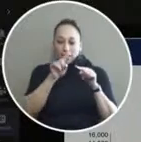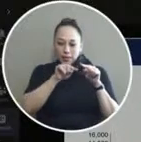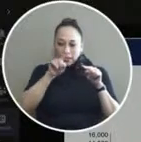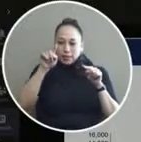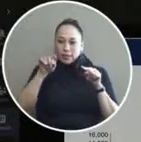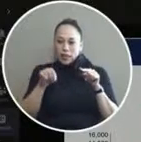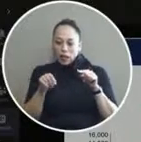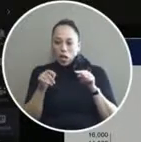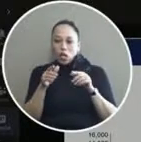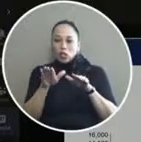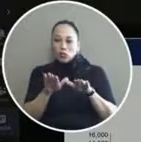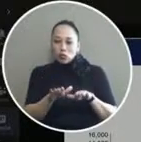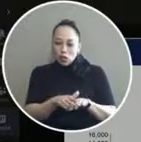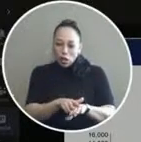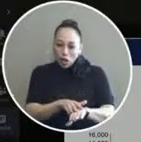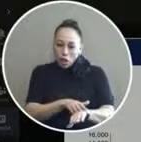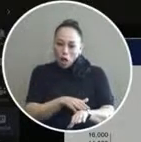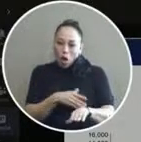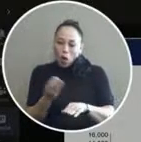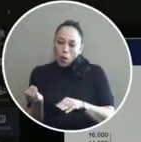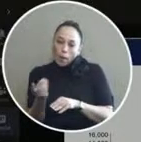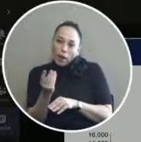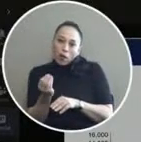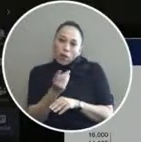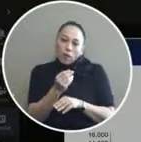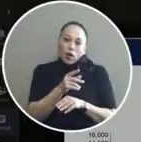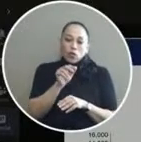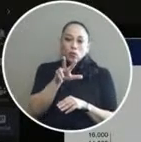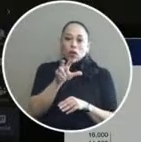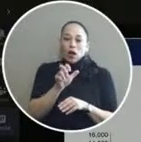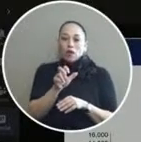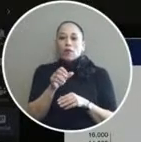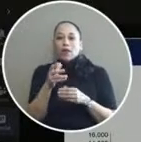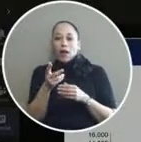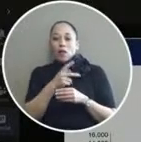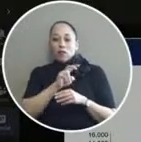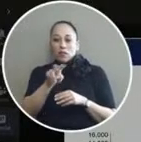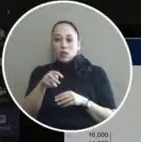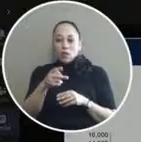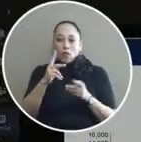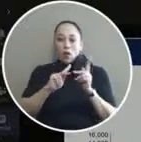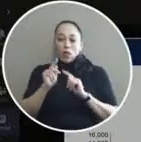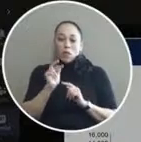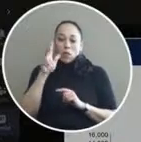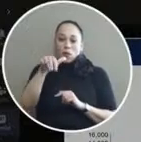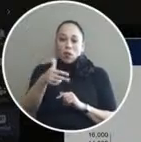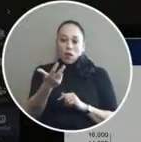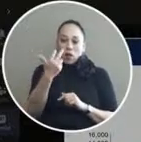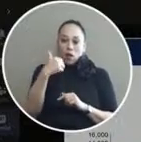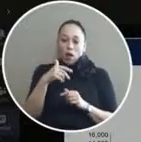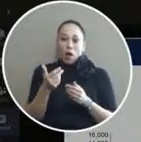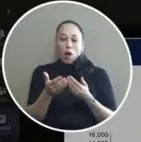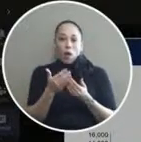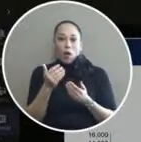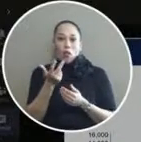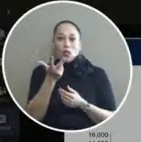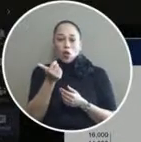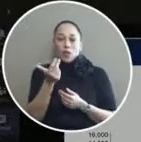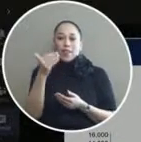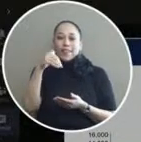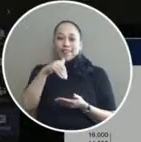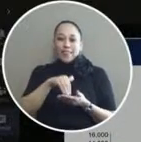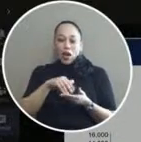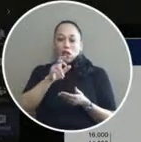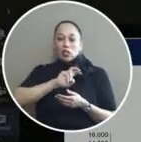really slow recovery. We are at about 3,500 trips a day for pedestrians. We used to have almost 13,000 trips